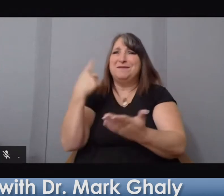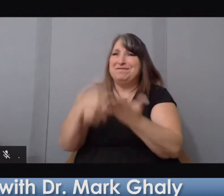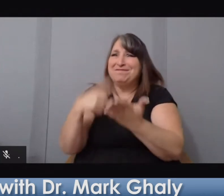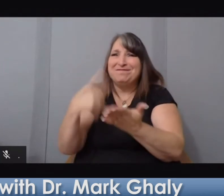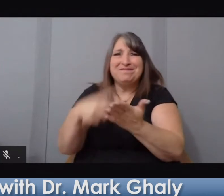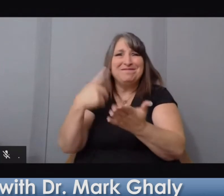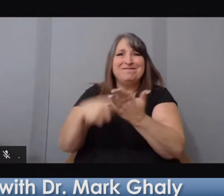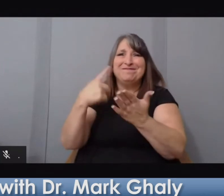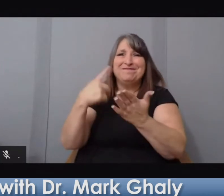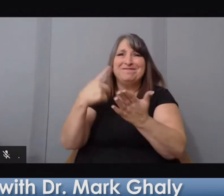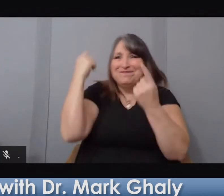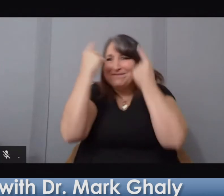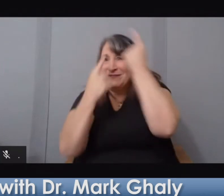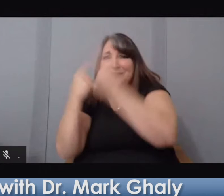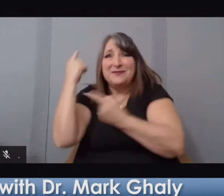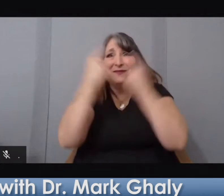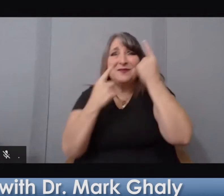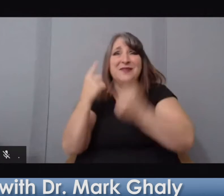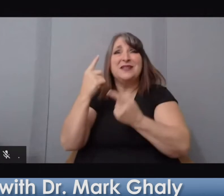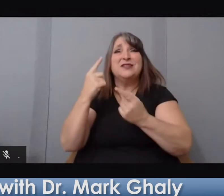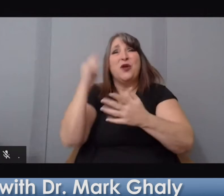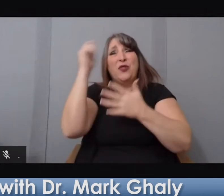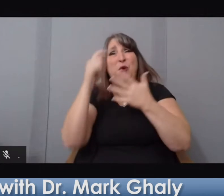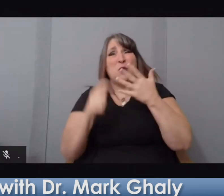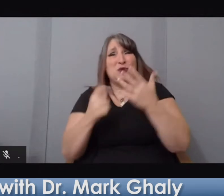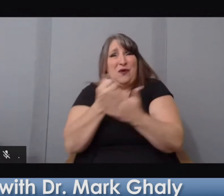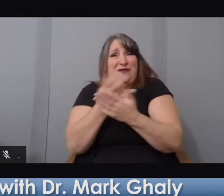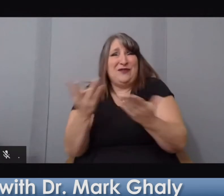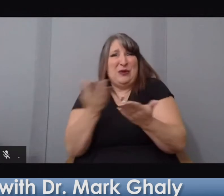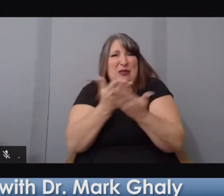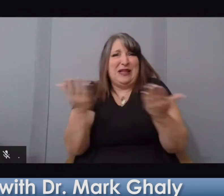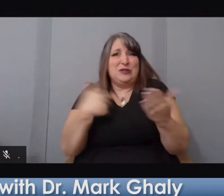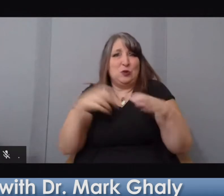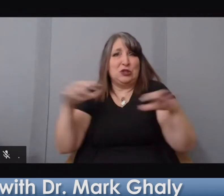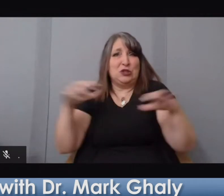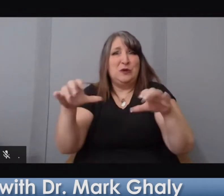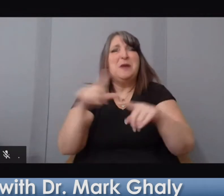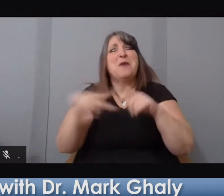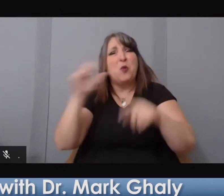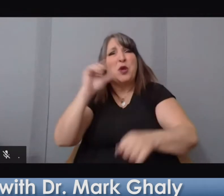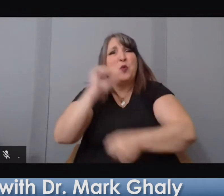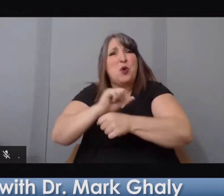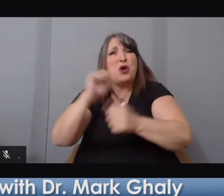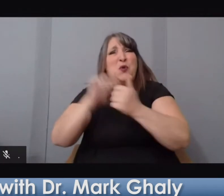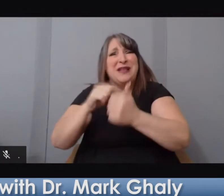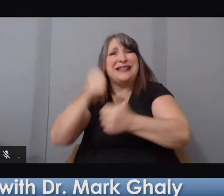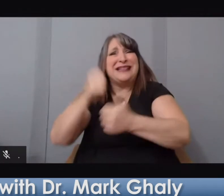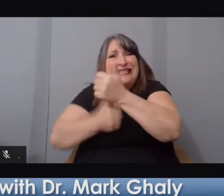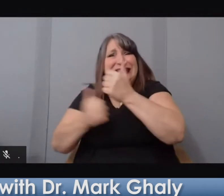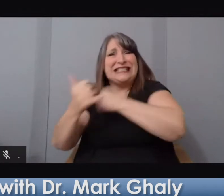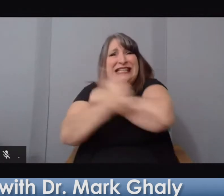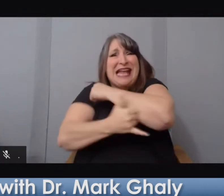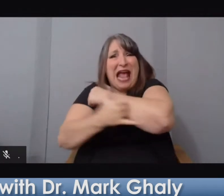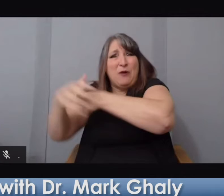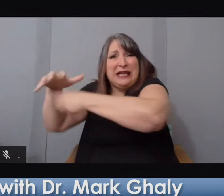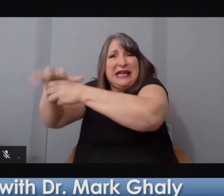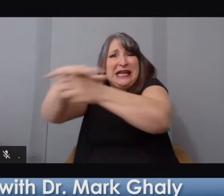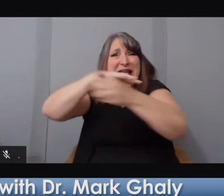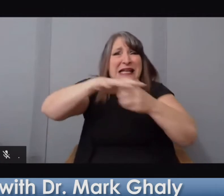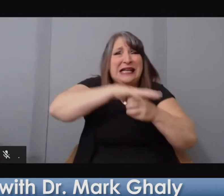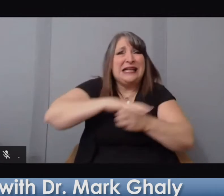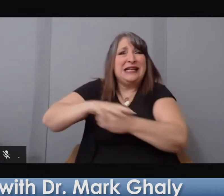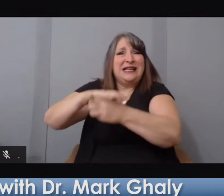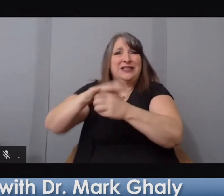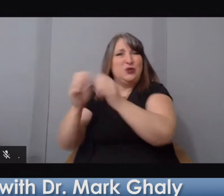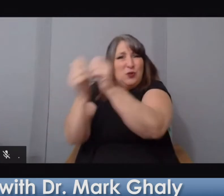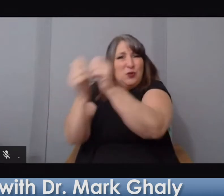few things, but we're going to be working with our local partners to understand what those conditions are are, make sure that we do something that is